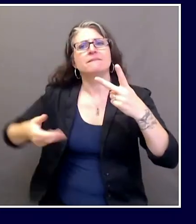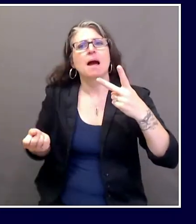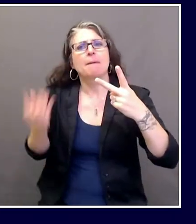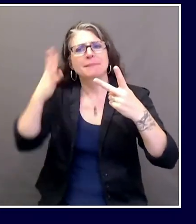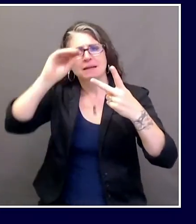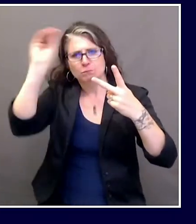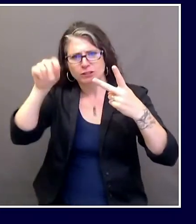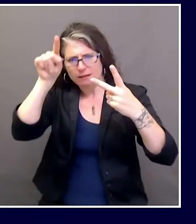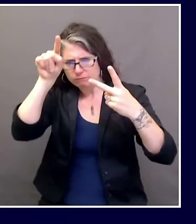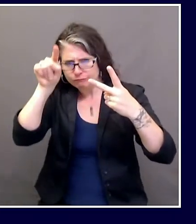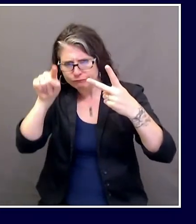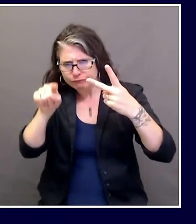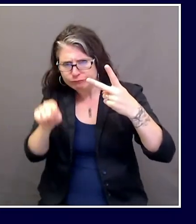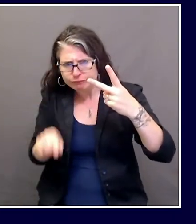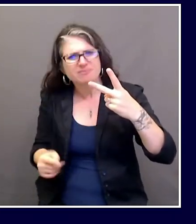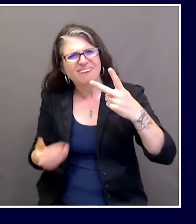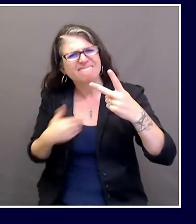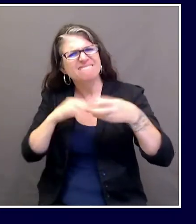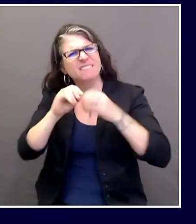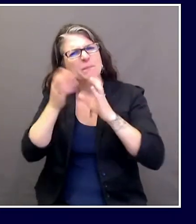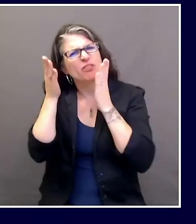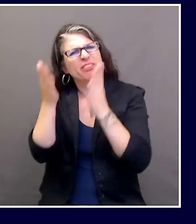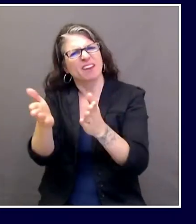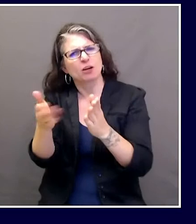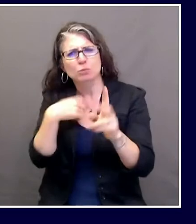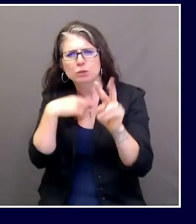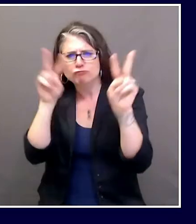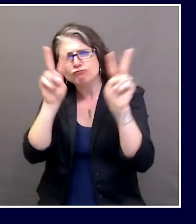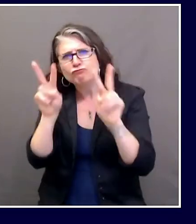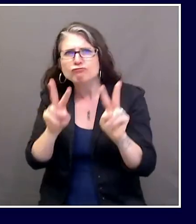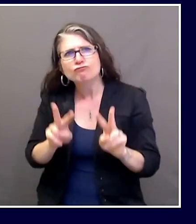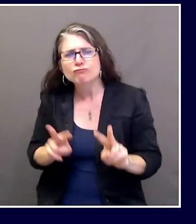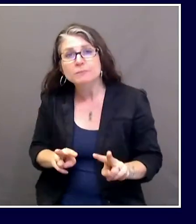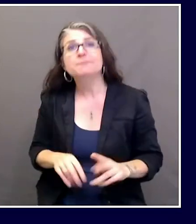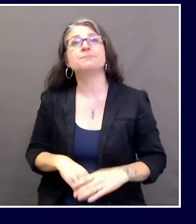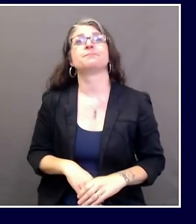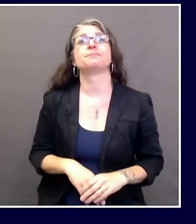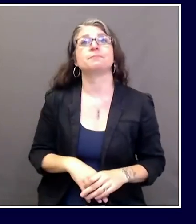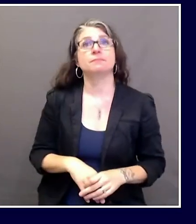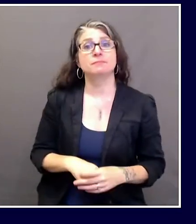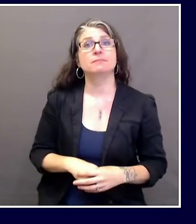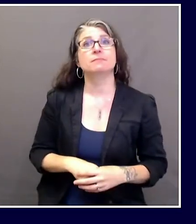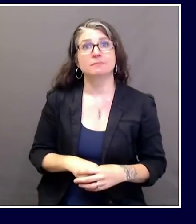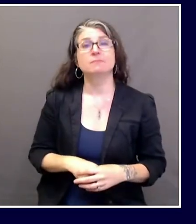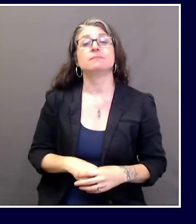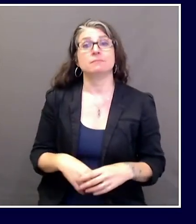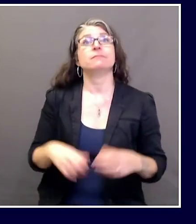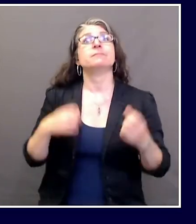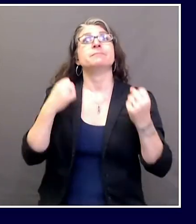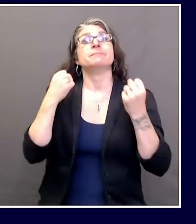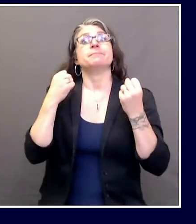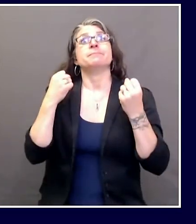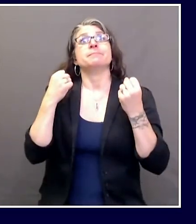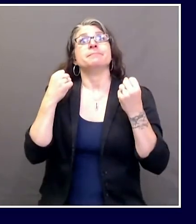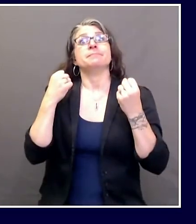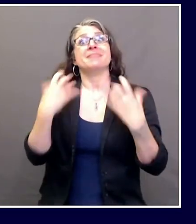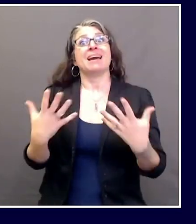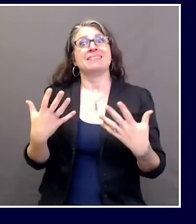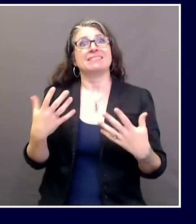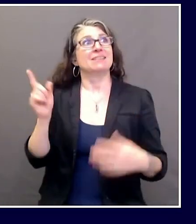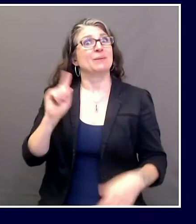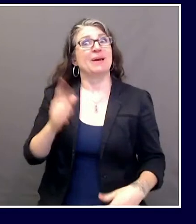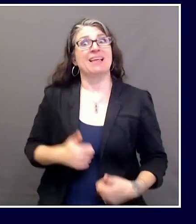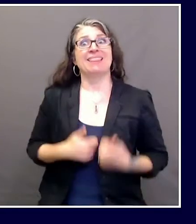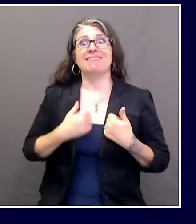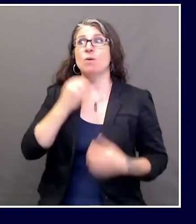areas where the rate is relatively high, but there's still more than 2,000 unvaccinated people because of population density. We know there's pockets